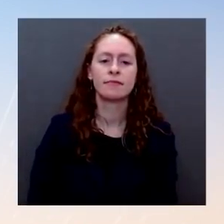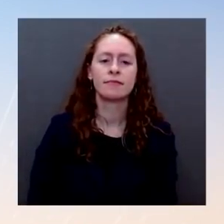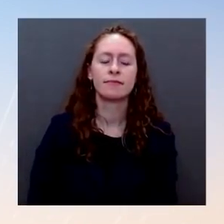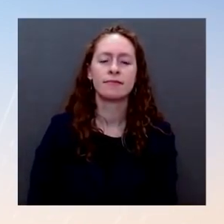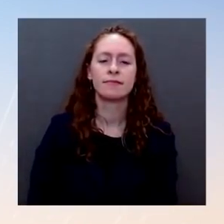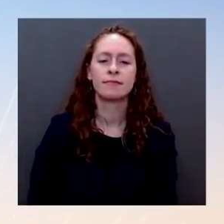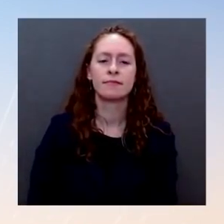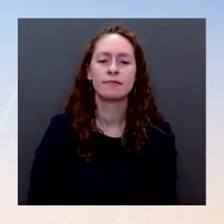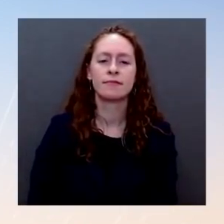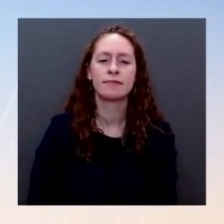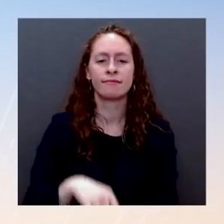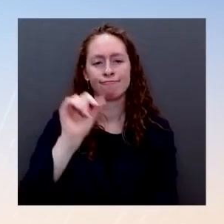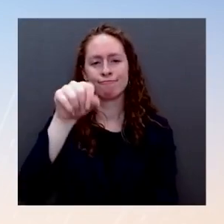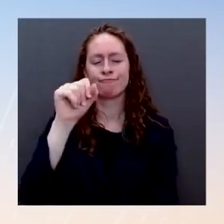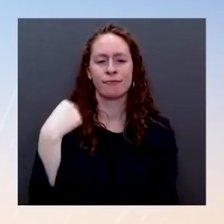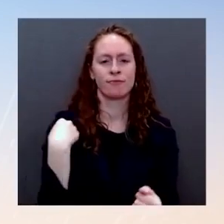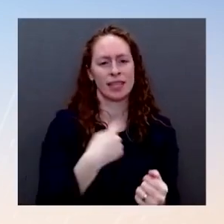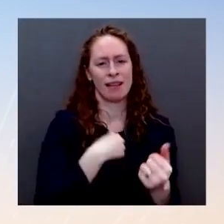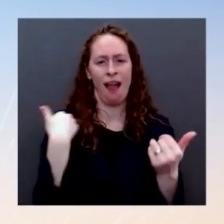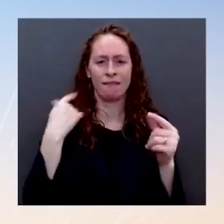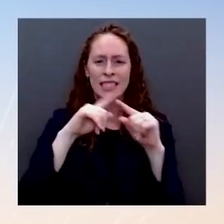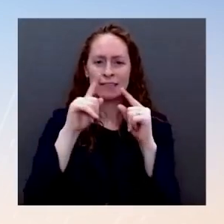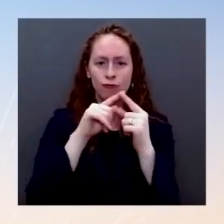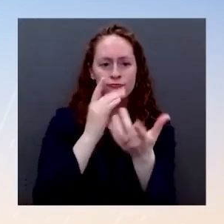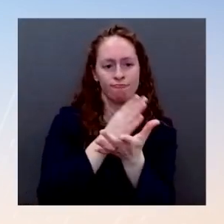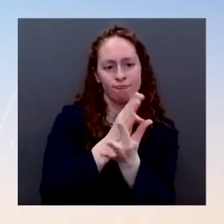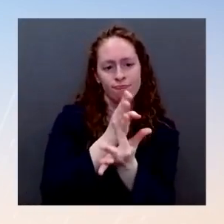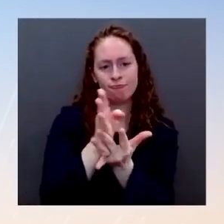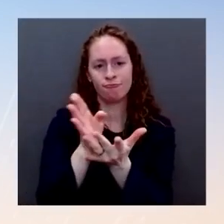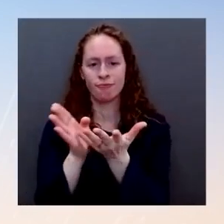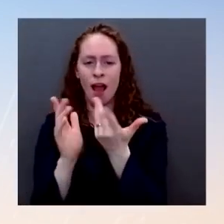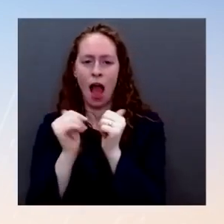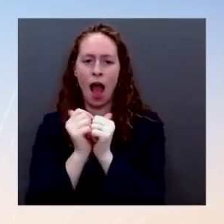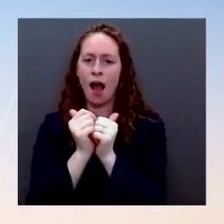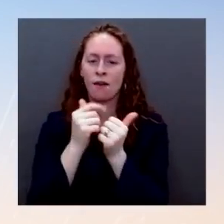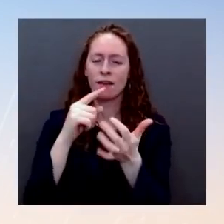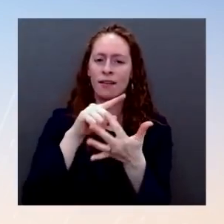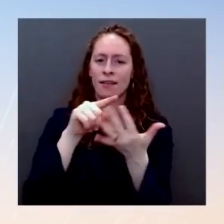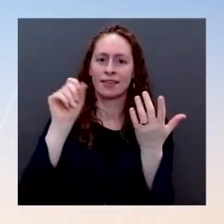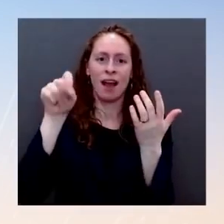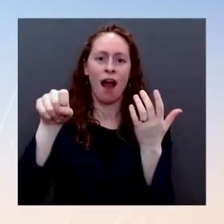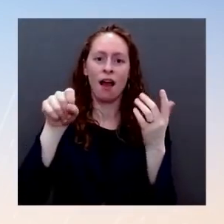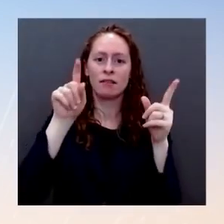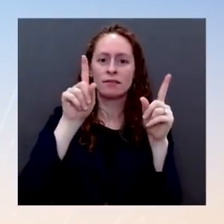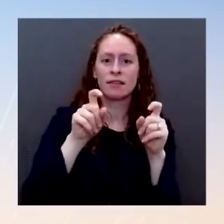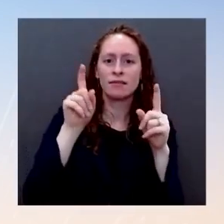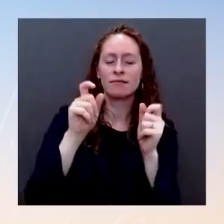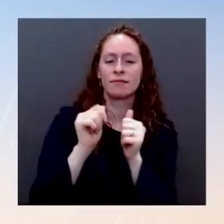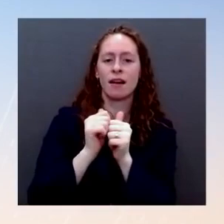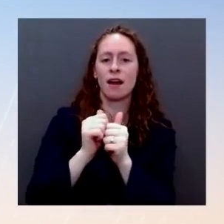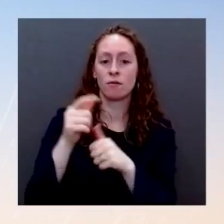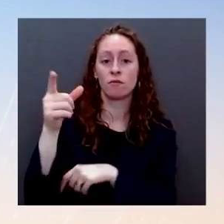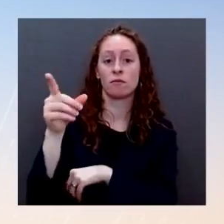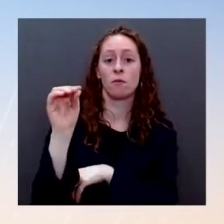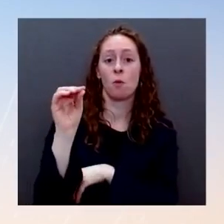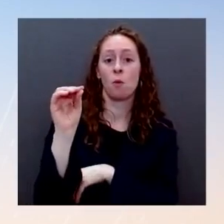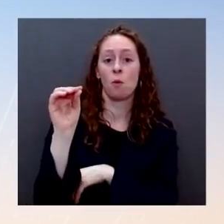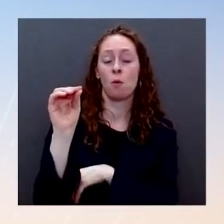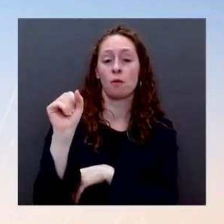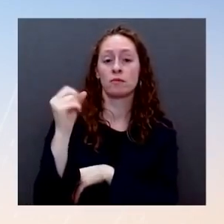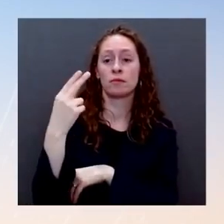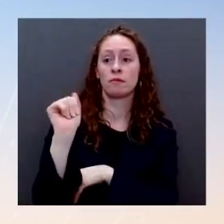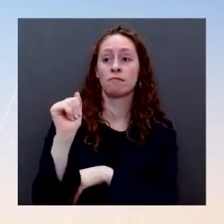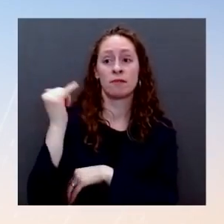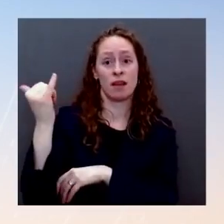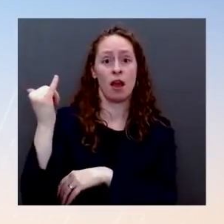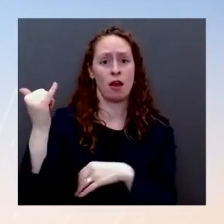people, and many companies are opting to do that. As OSHA works to implement and work with companies to do that, our objective and what we're